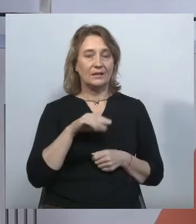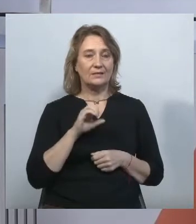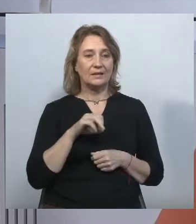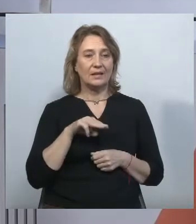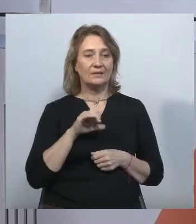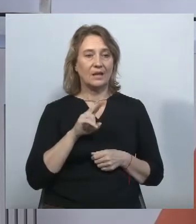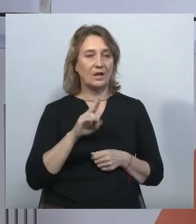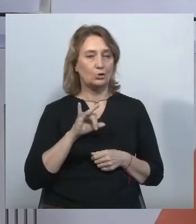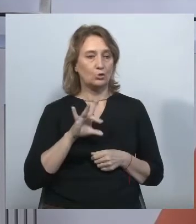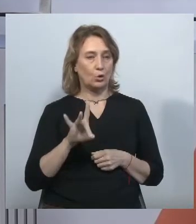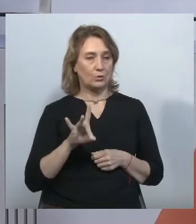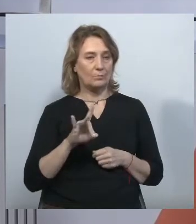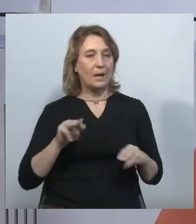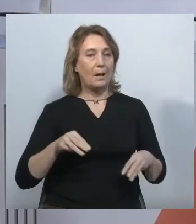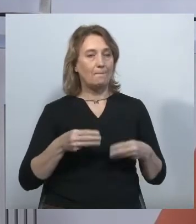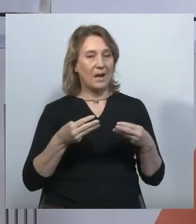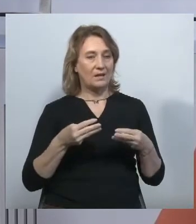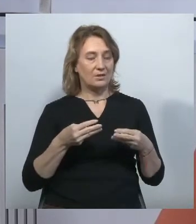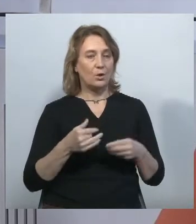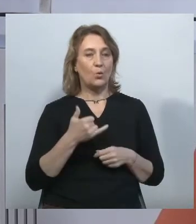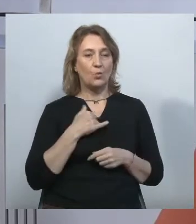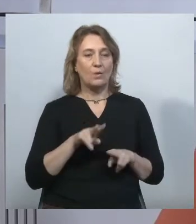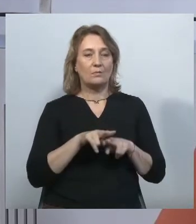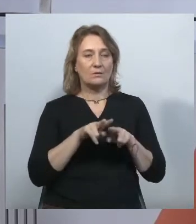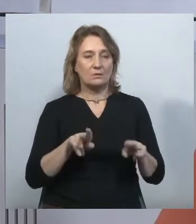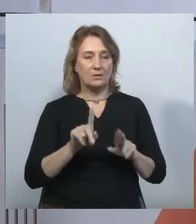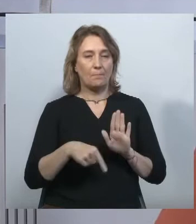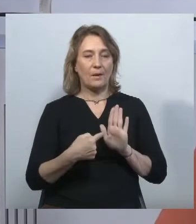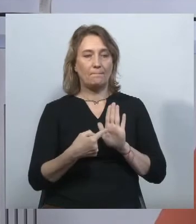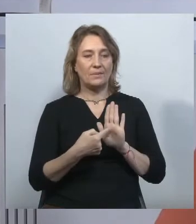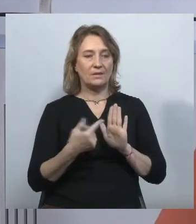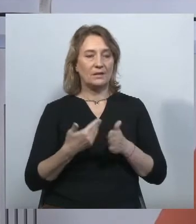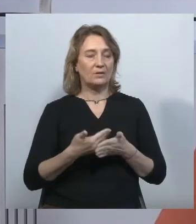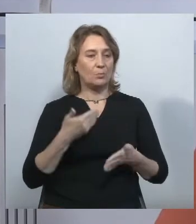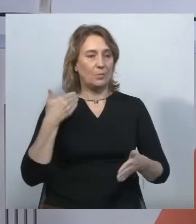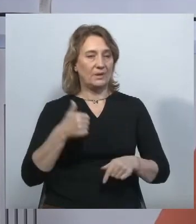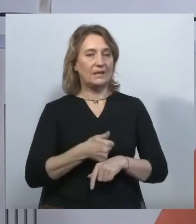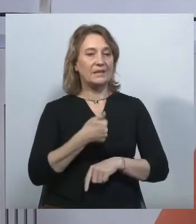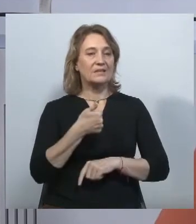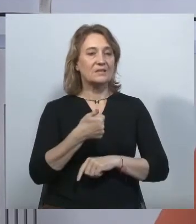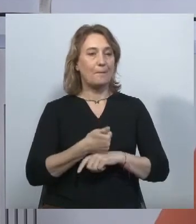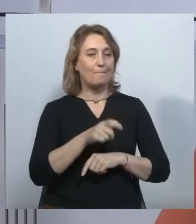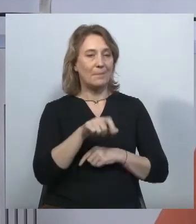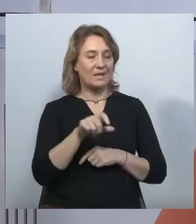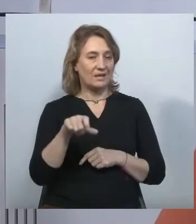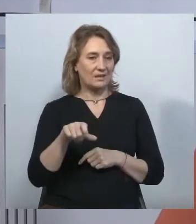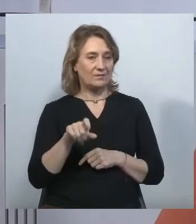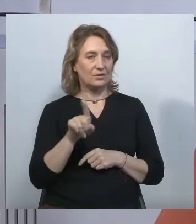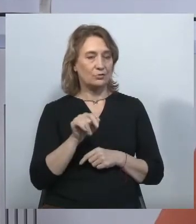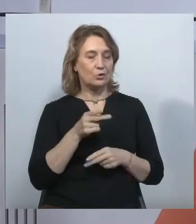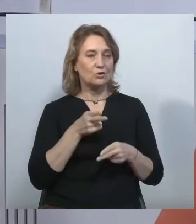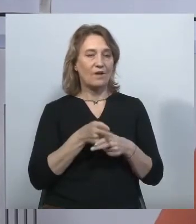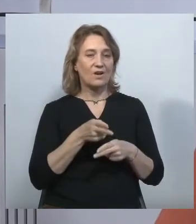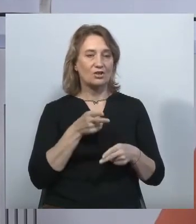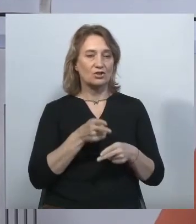to Chair of the Board of NGO Media Detector, Natalia Ligachova. And I have the same question to her as to previous speakers. What